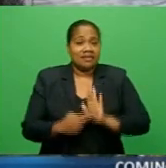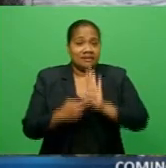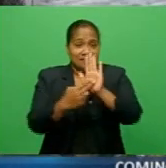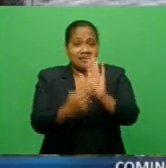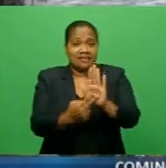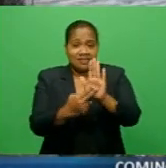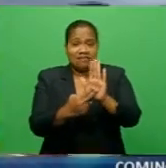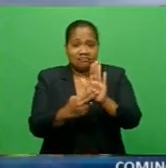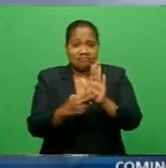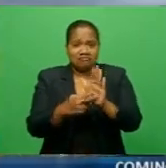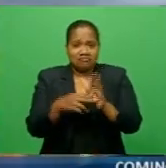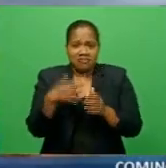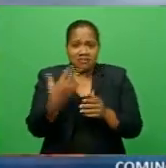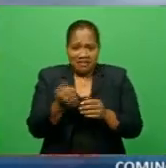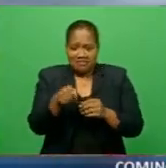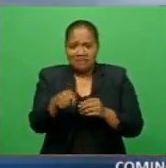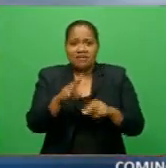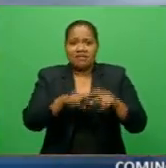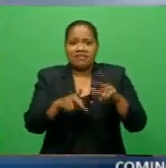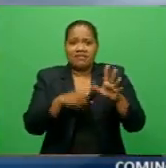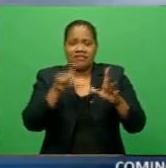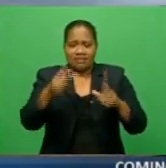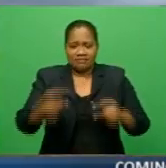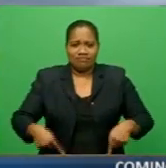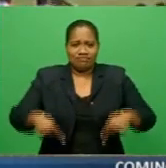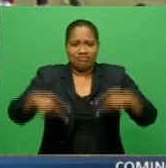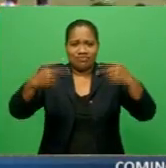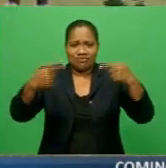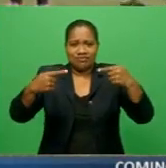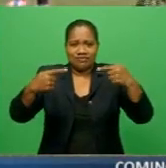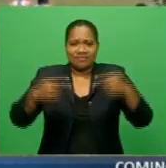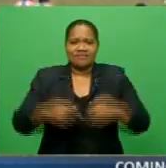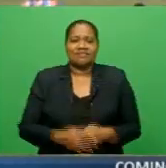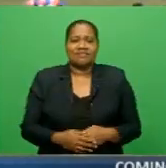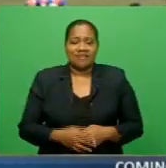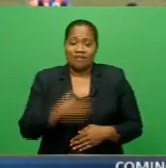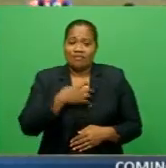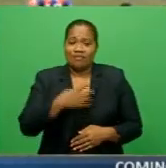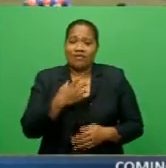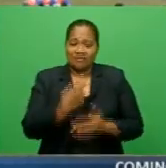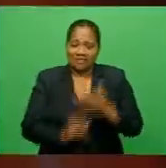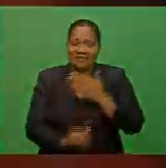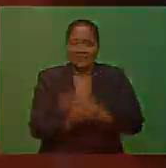and Nandi on track for Fiji FAC title defense. This and more coming up.